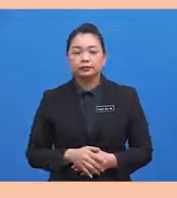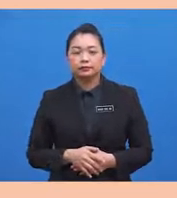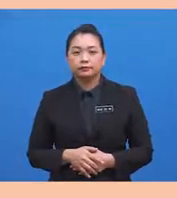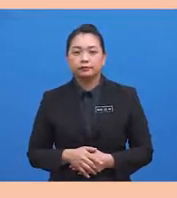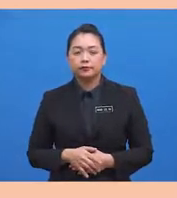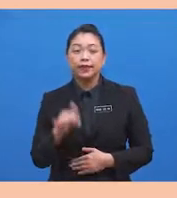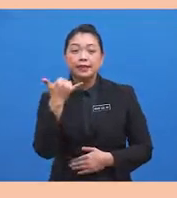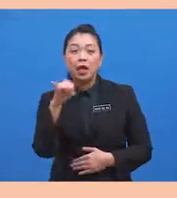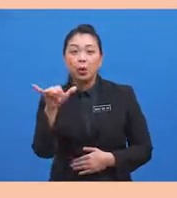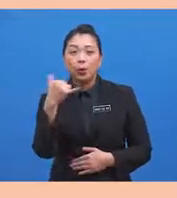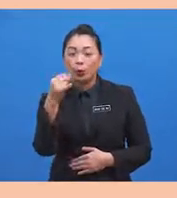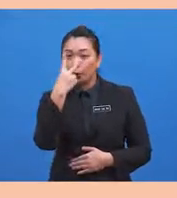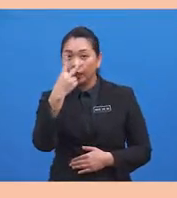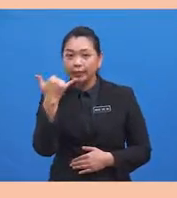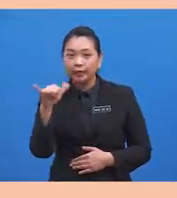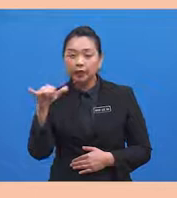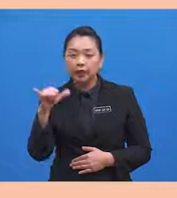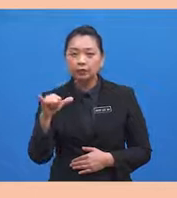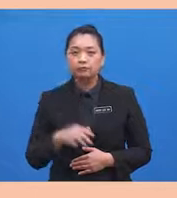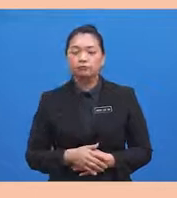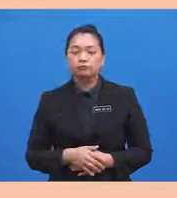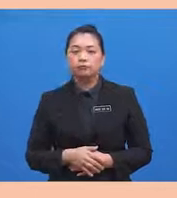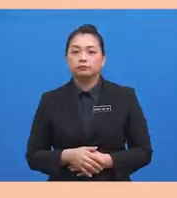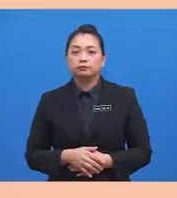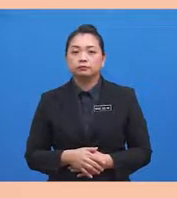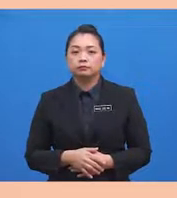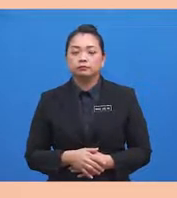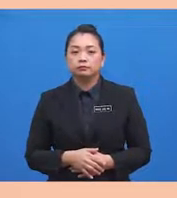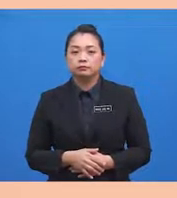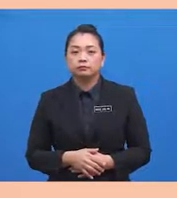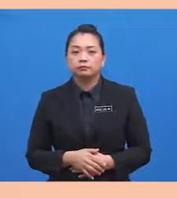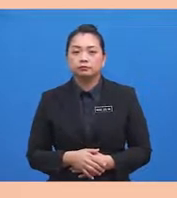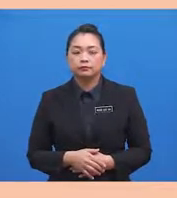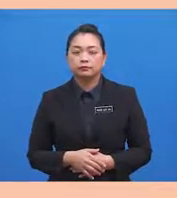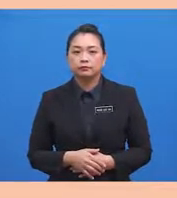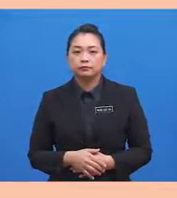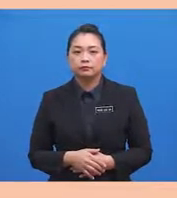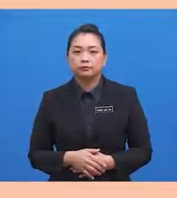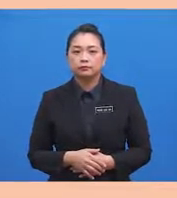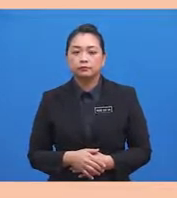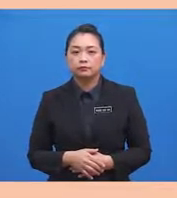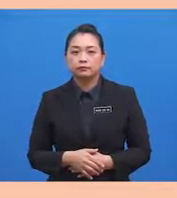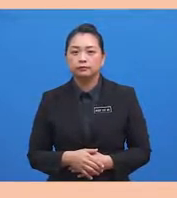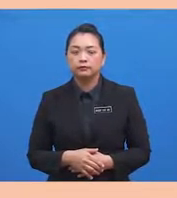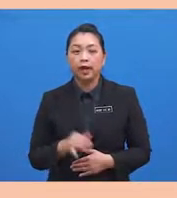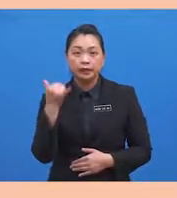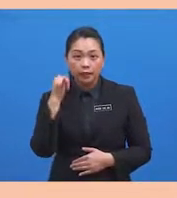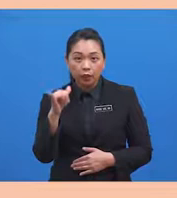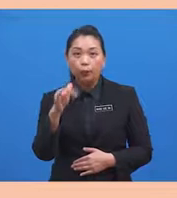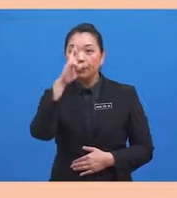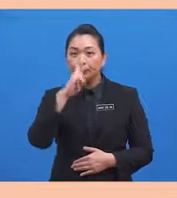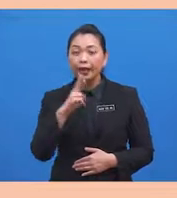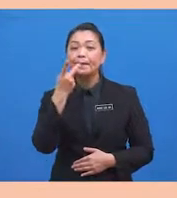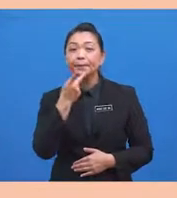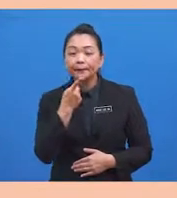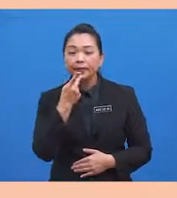DJ in yellow, MC in red, and AKA in pink. Now look at the bottom